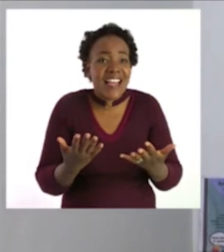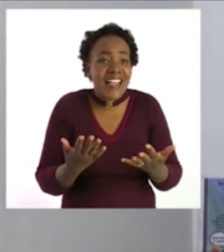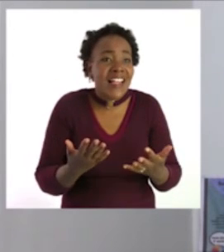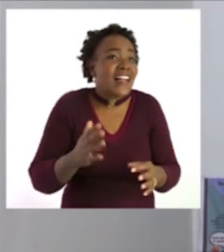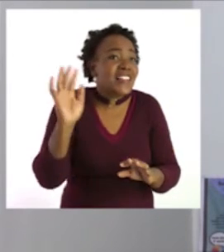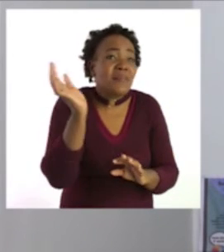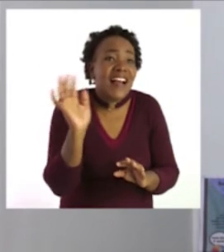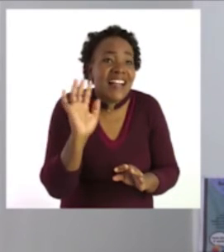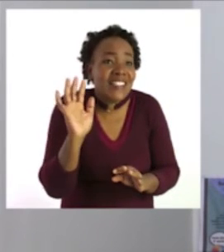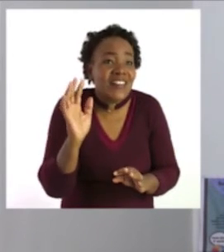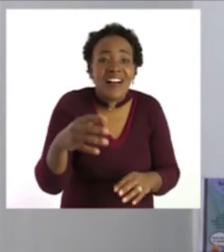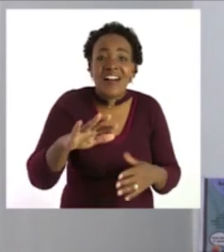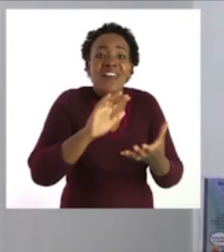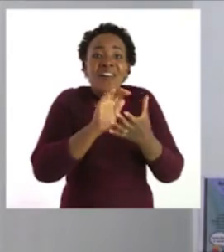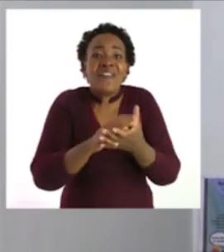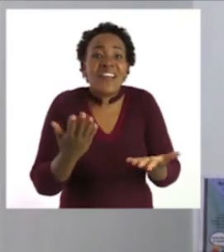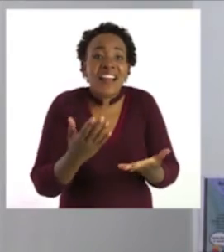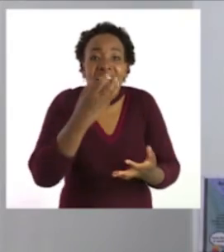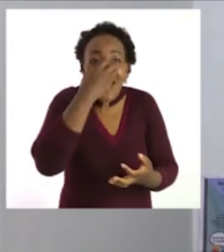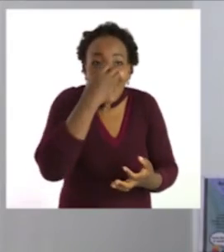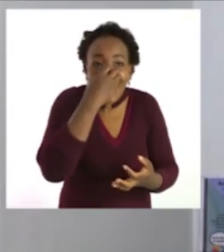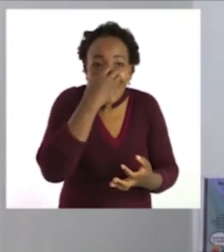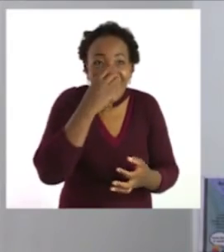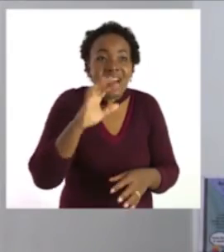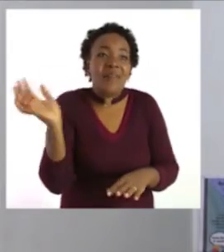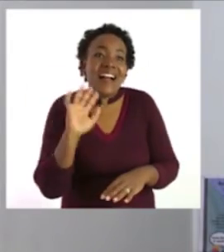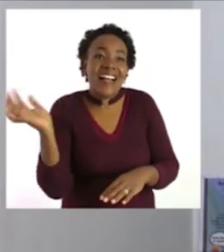say bye to our friend Zoshi.